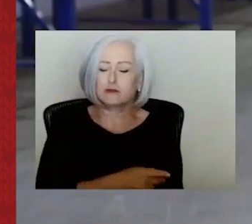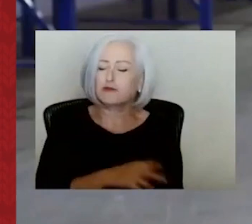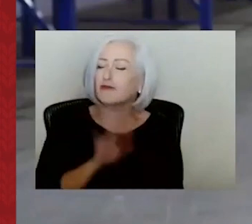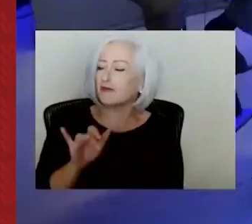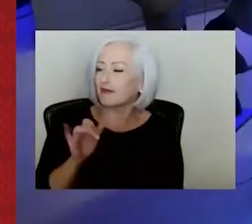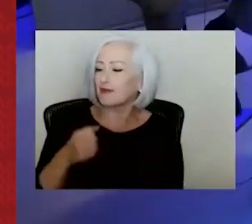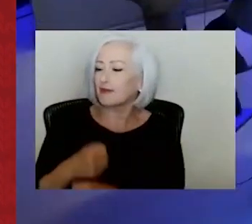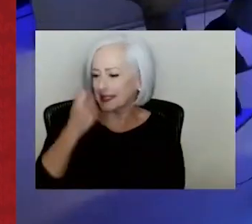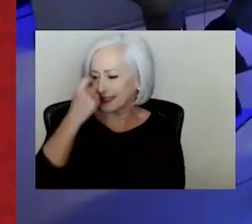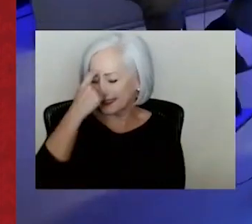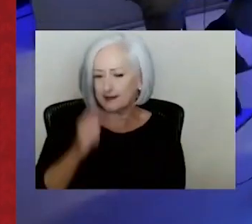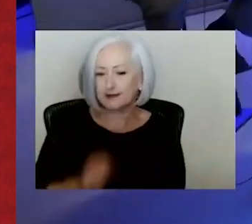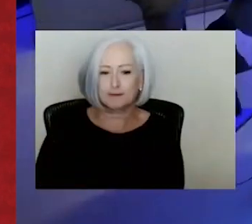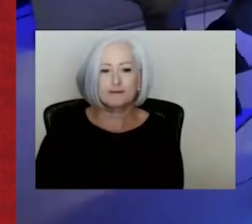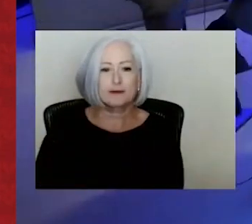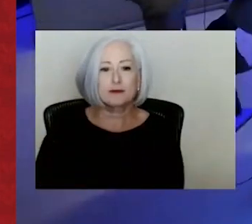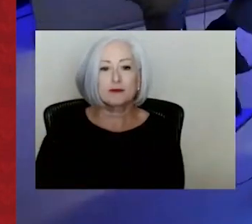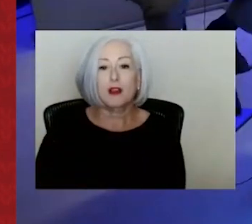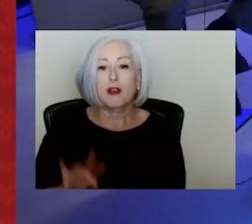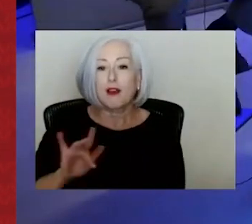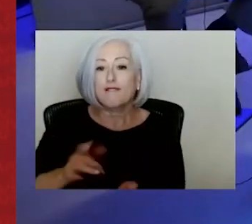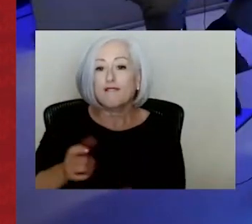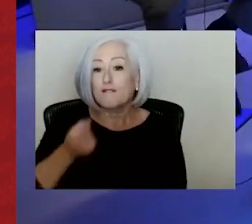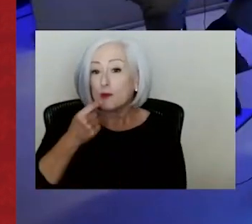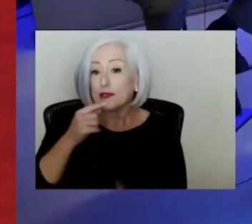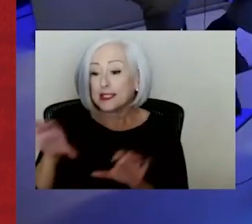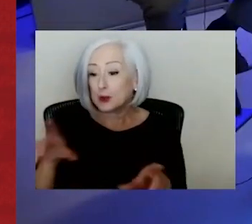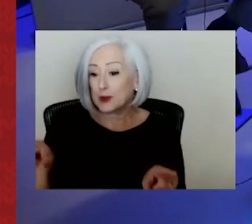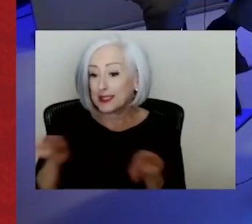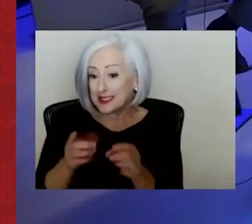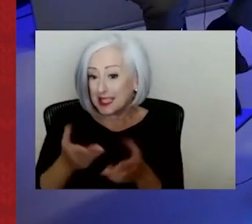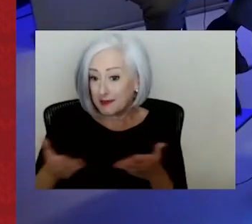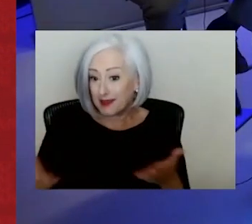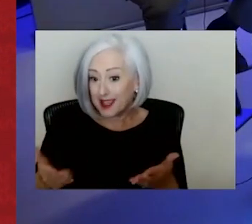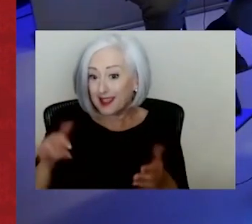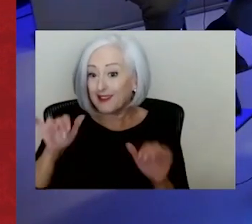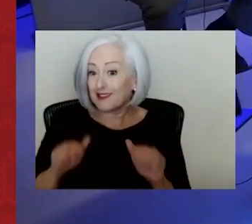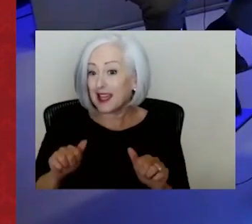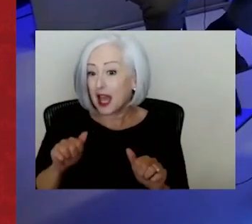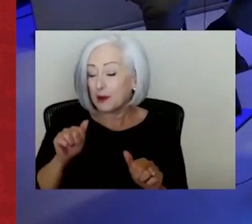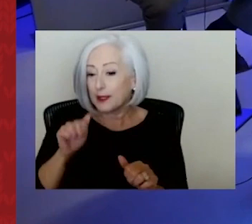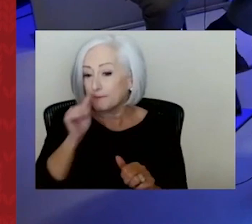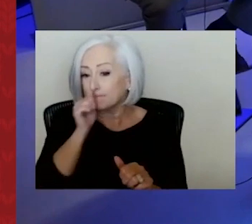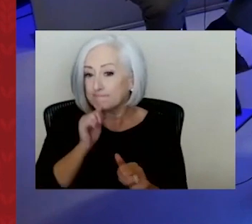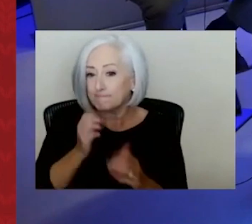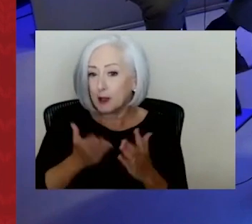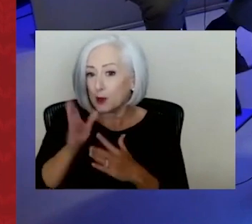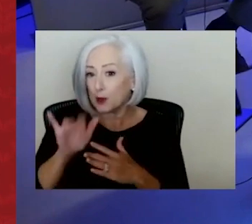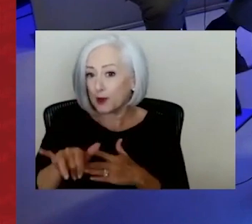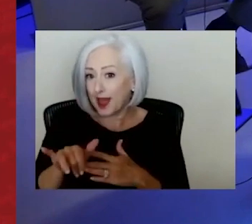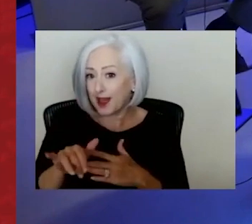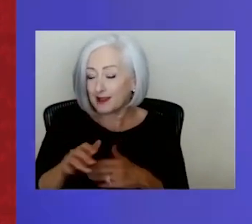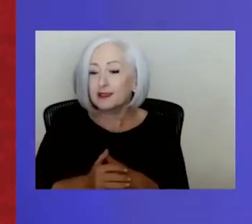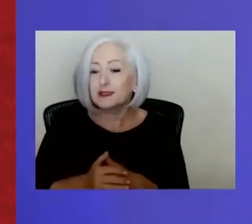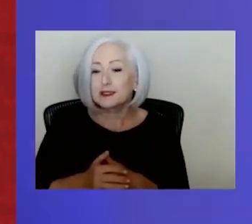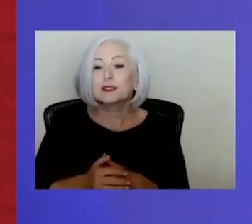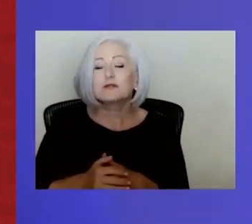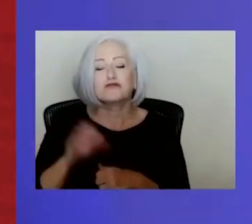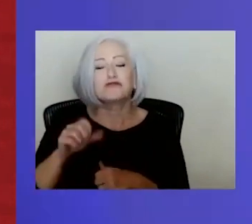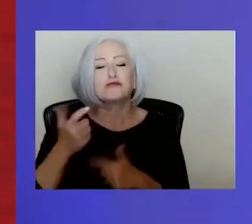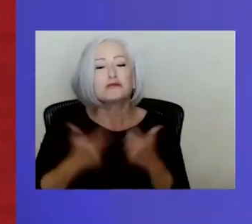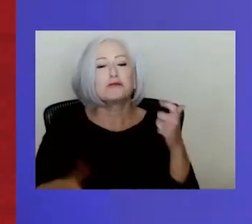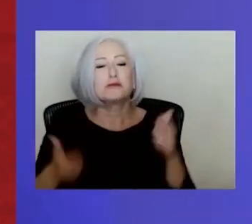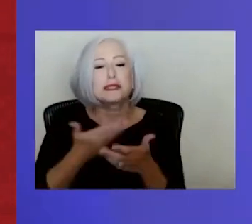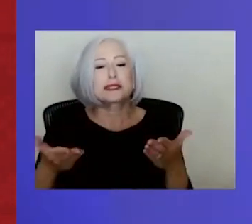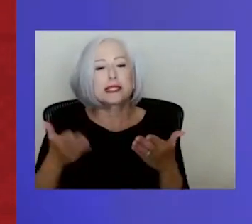is the pharmacy doing the same thing? Can we weather these up and down storms now better than we could have before? Yeah, I think the biggest thing we've had to do is change our